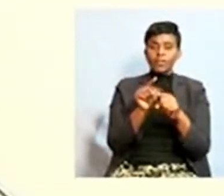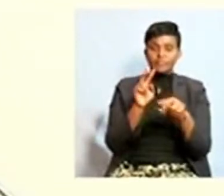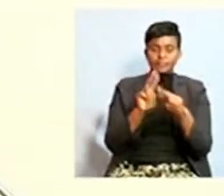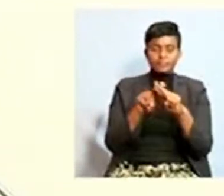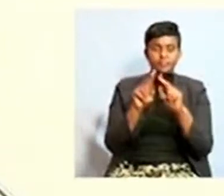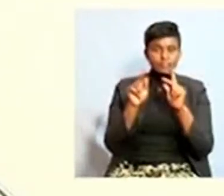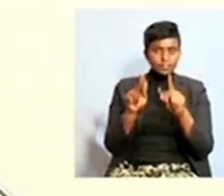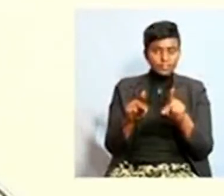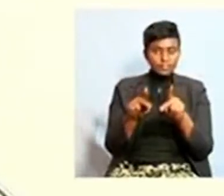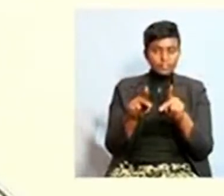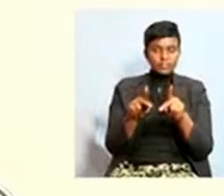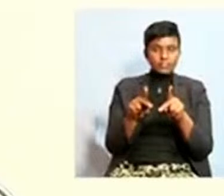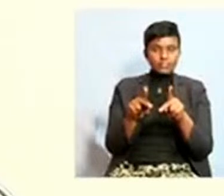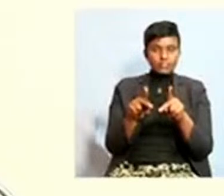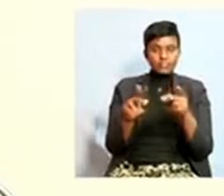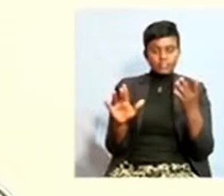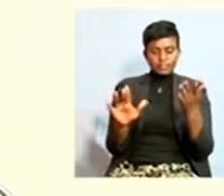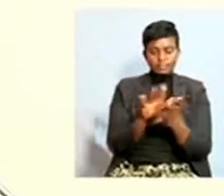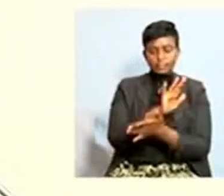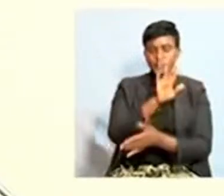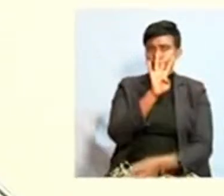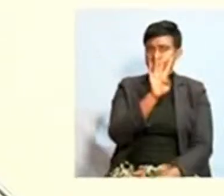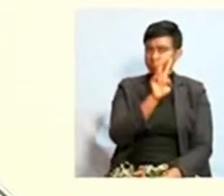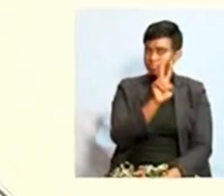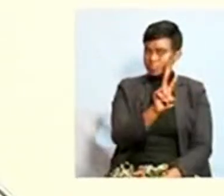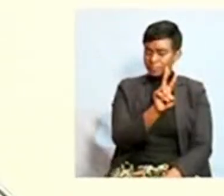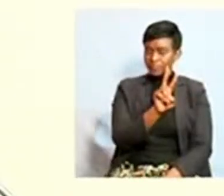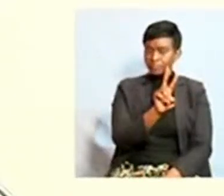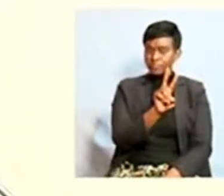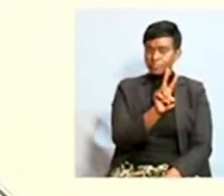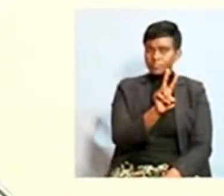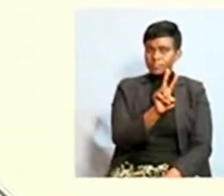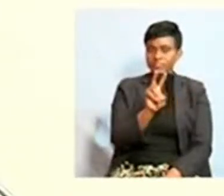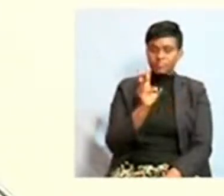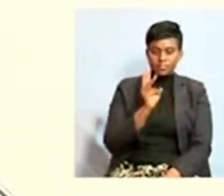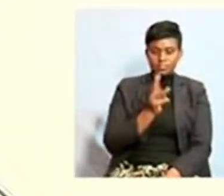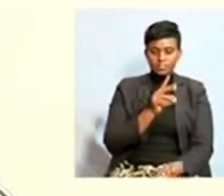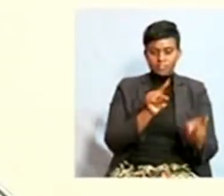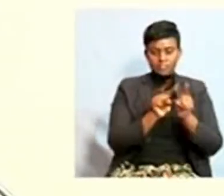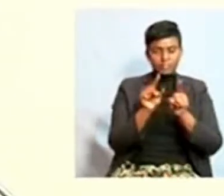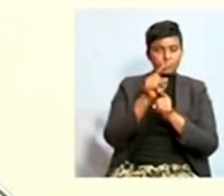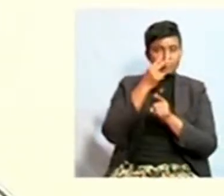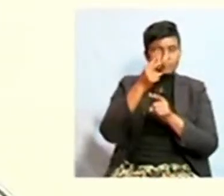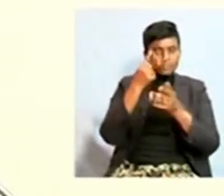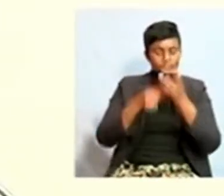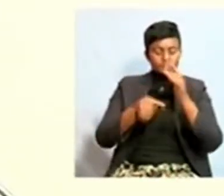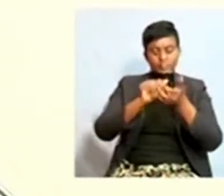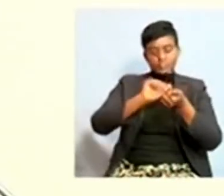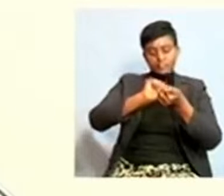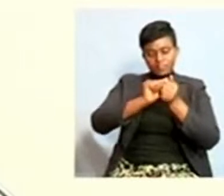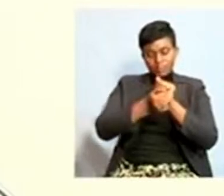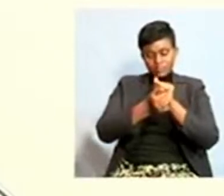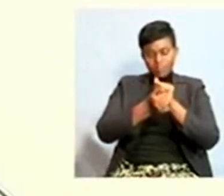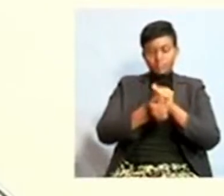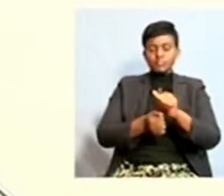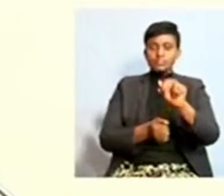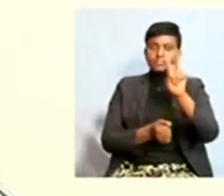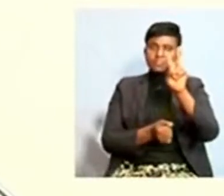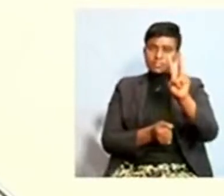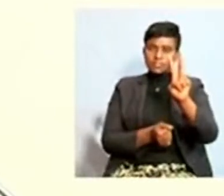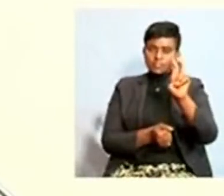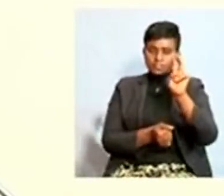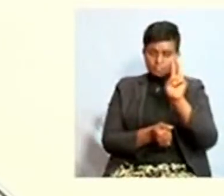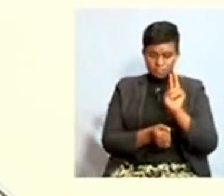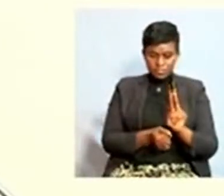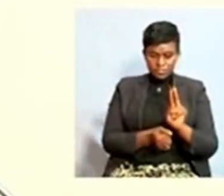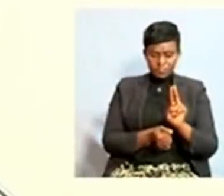Chair, on page 2, we also looked at Articles 2, Roman numeral 2